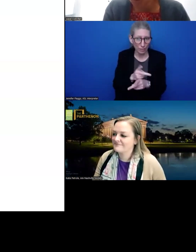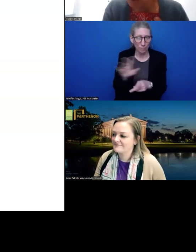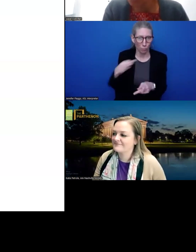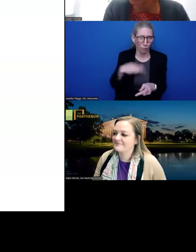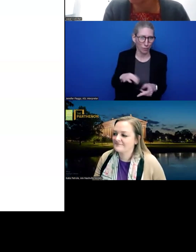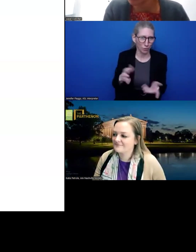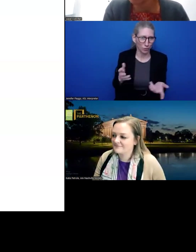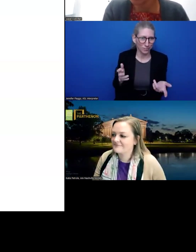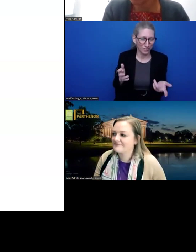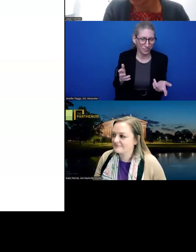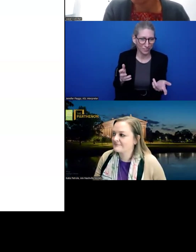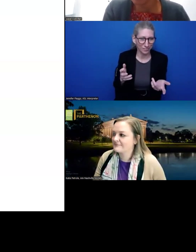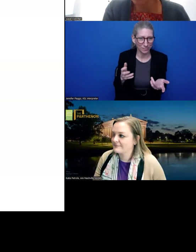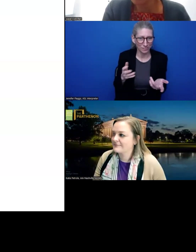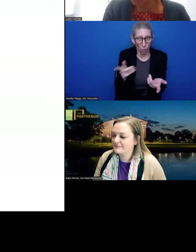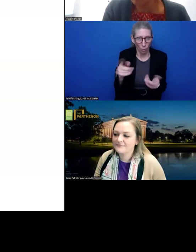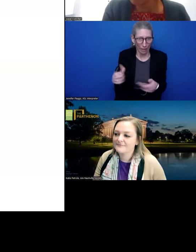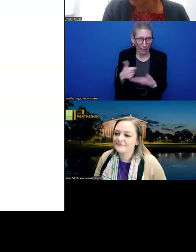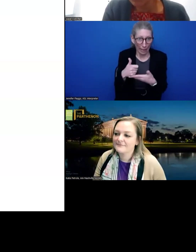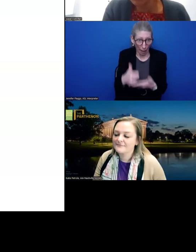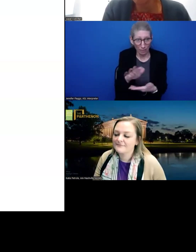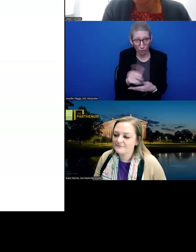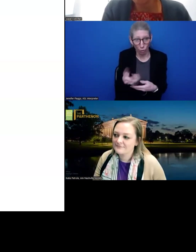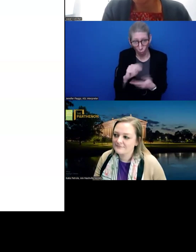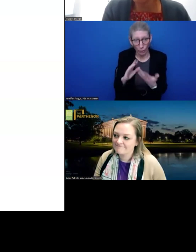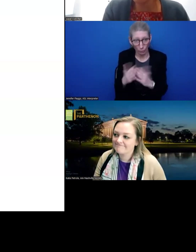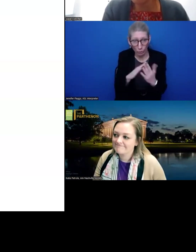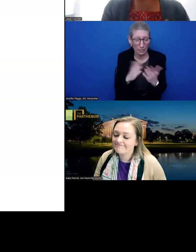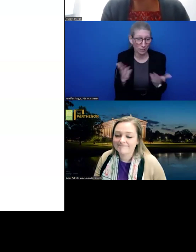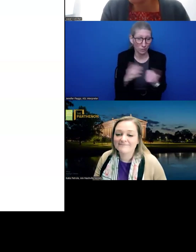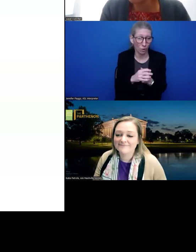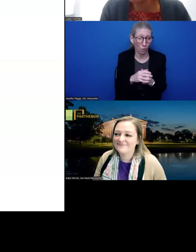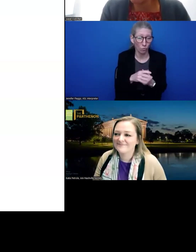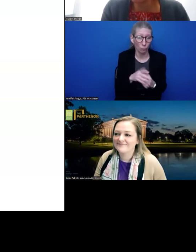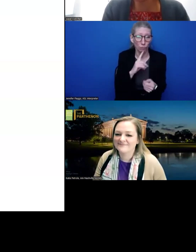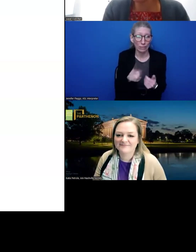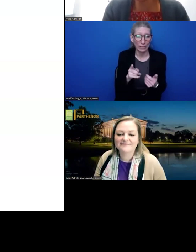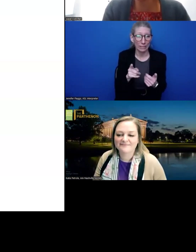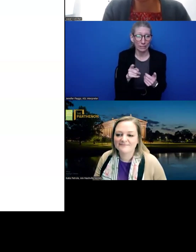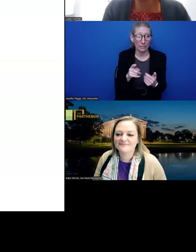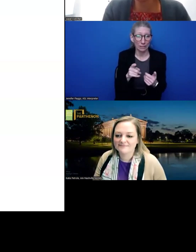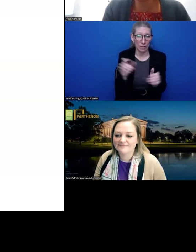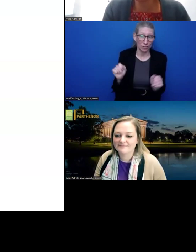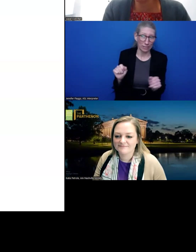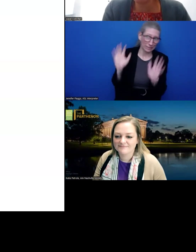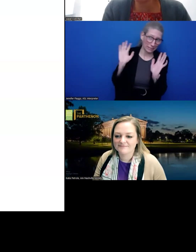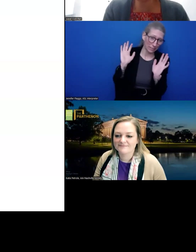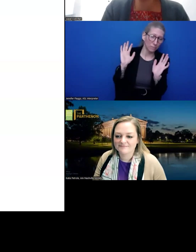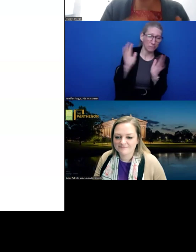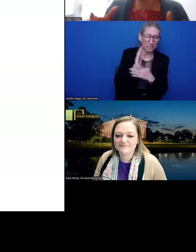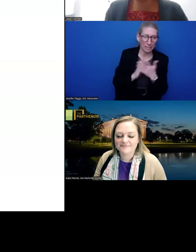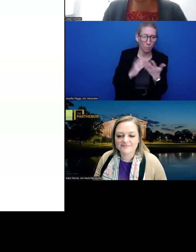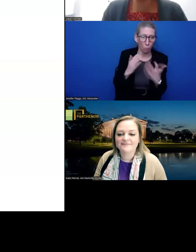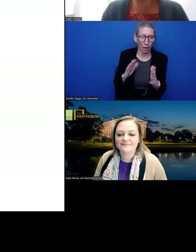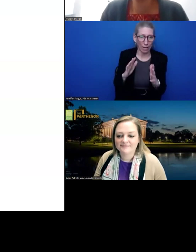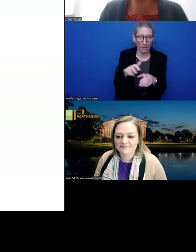and also in order to help their own communities. So basically, they acceded to basically in some way be